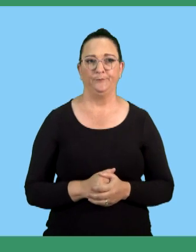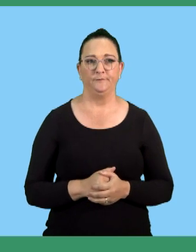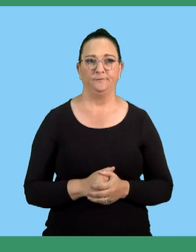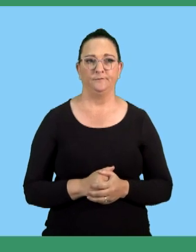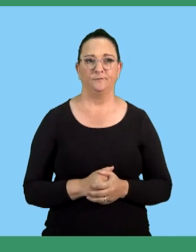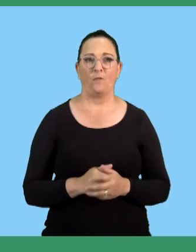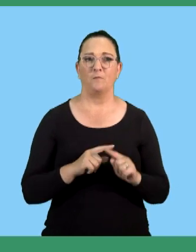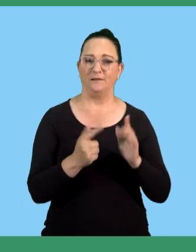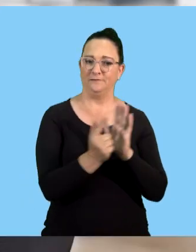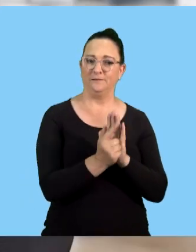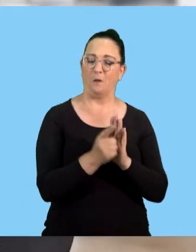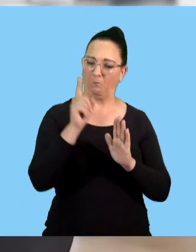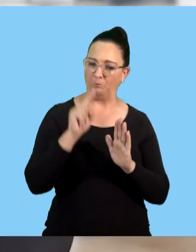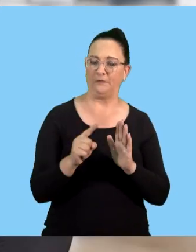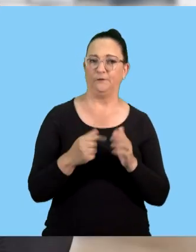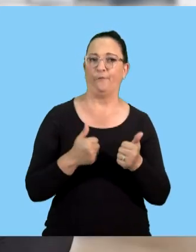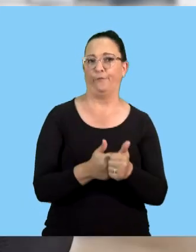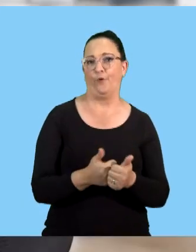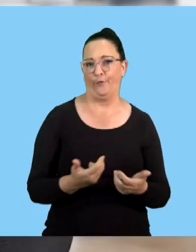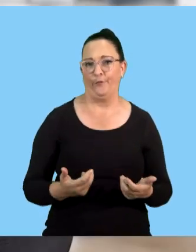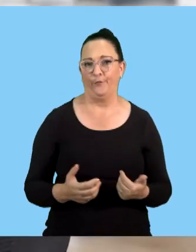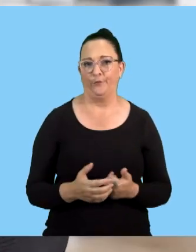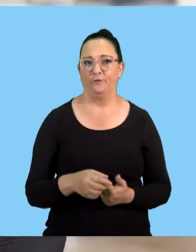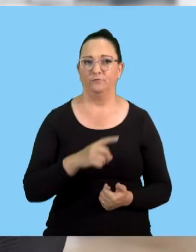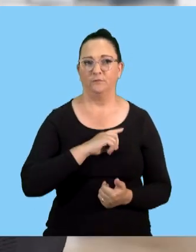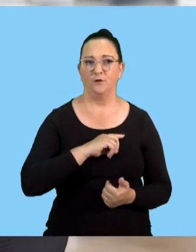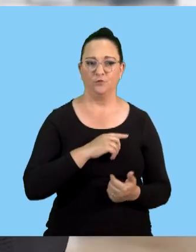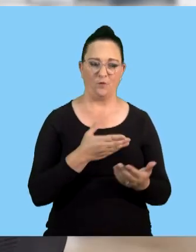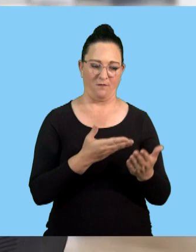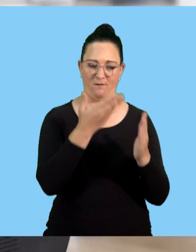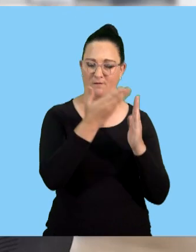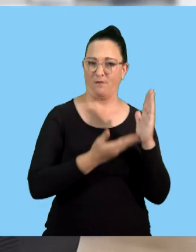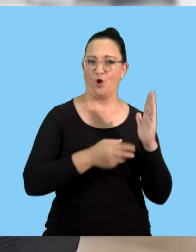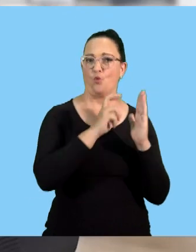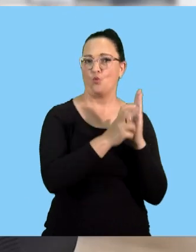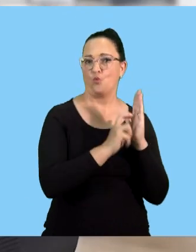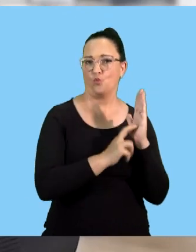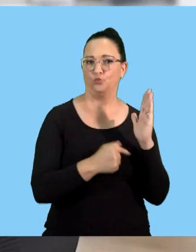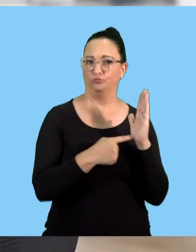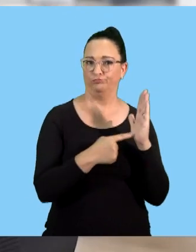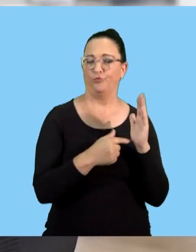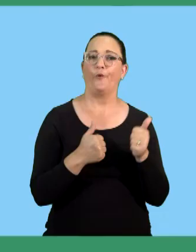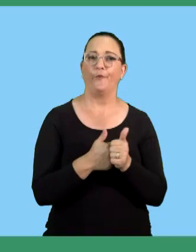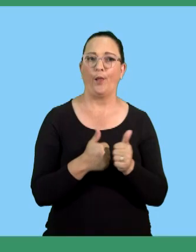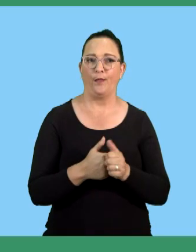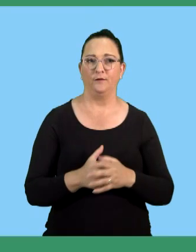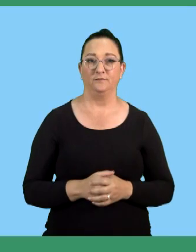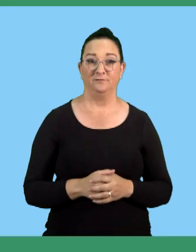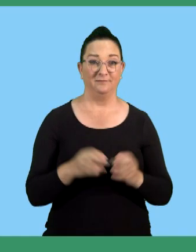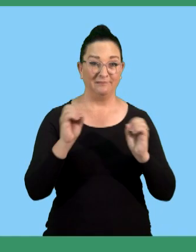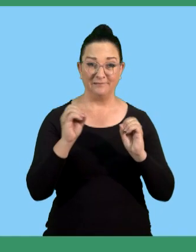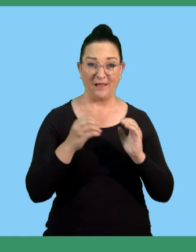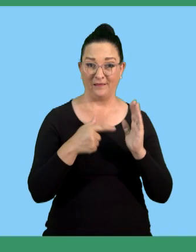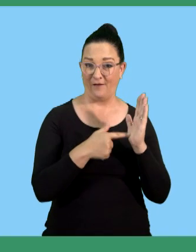rules. Now with legislation, we have to comply. So what does compliance mean? Acting according to the set of rules, whereas if you do